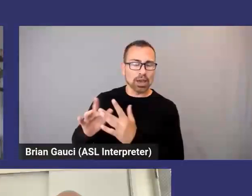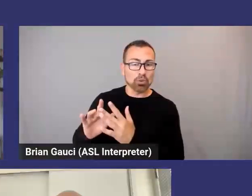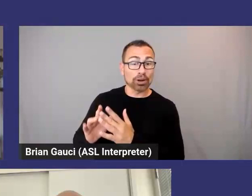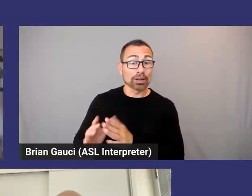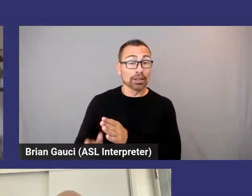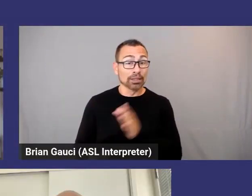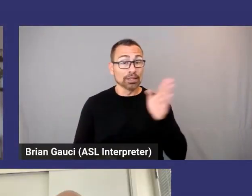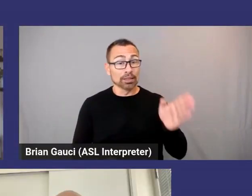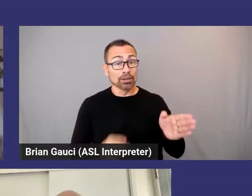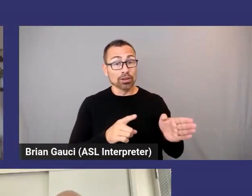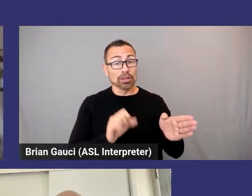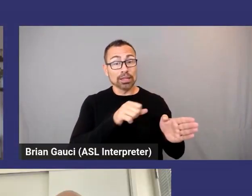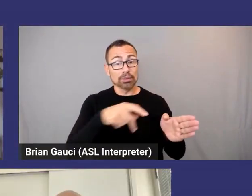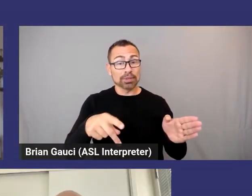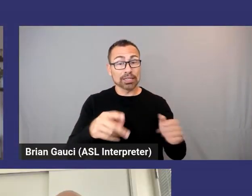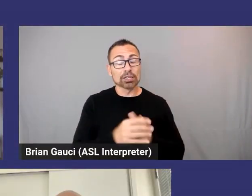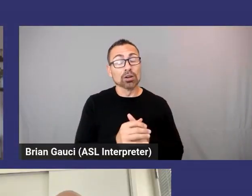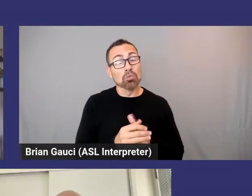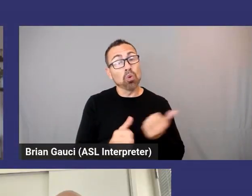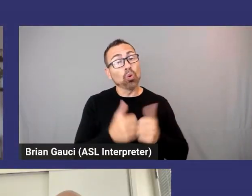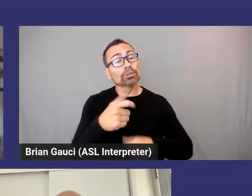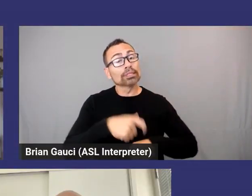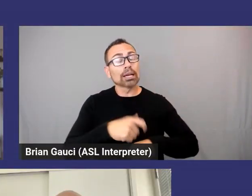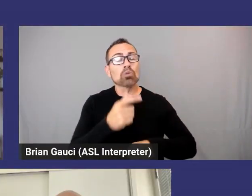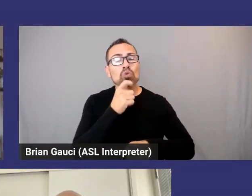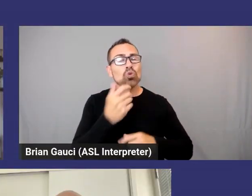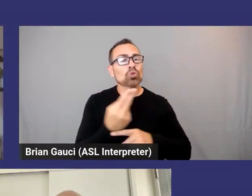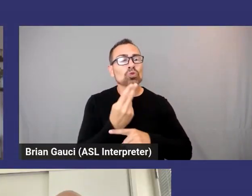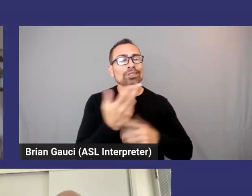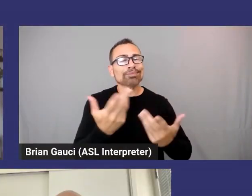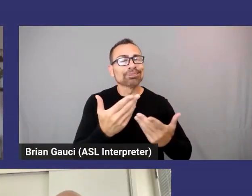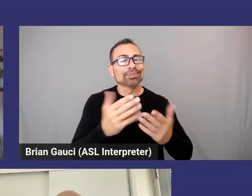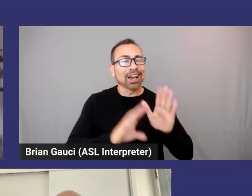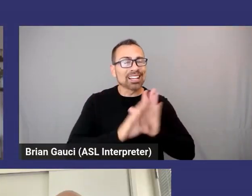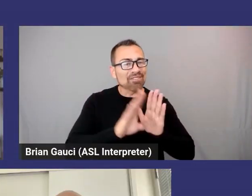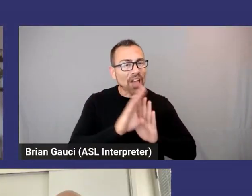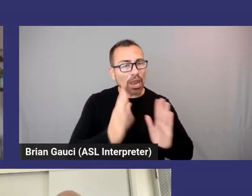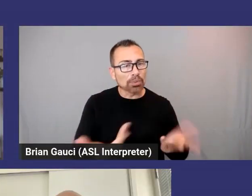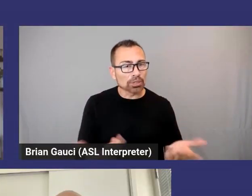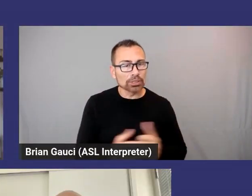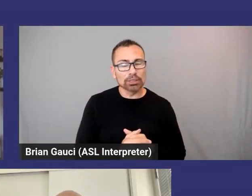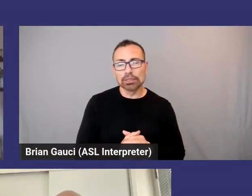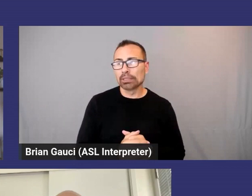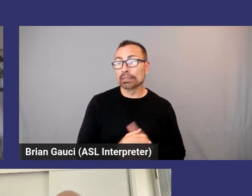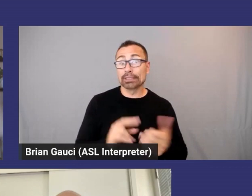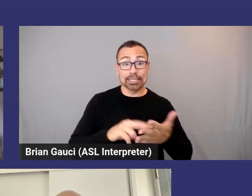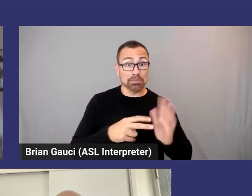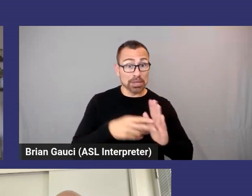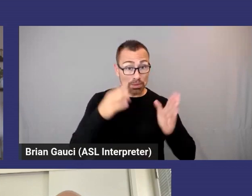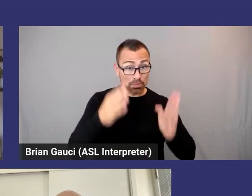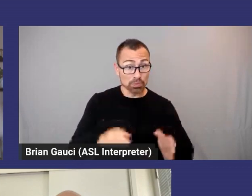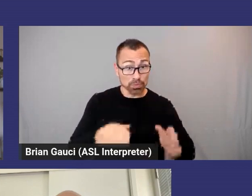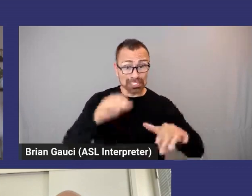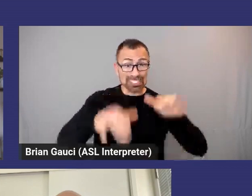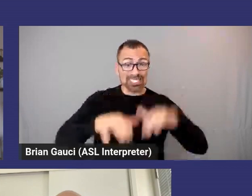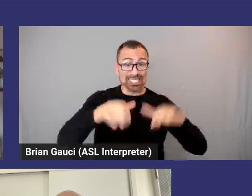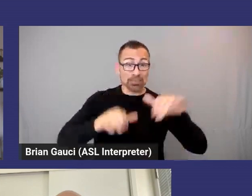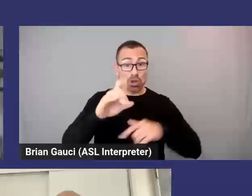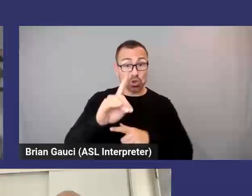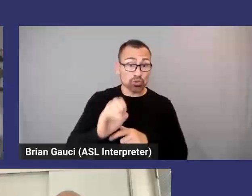side, it's typically a developer, right? And it doesn't have to necessarily be the person typing the actual code. A lot of the time it